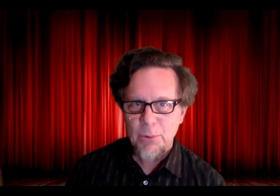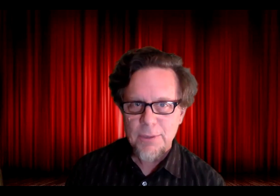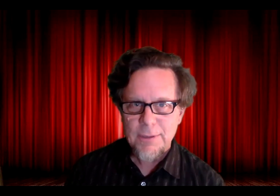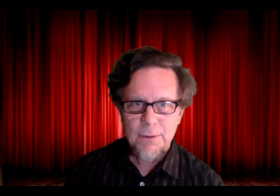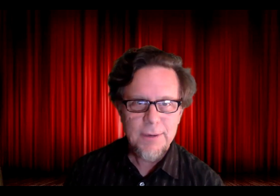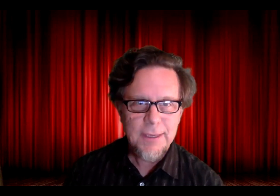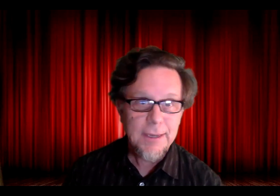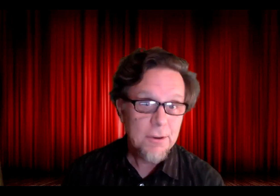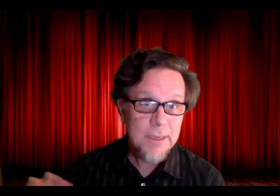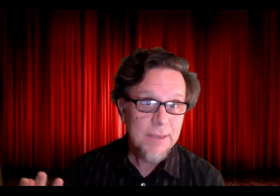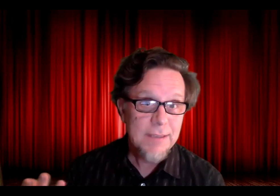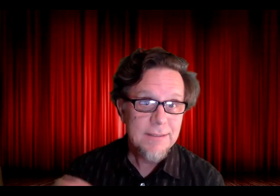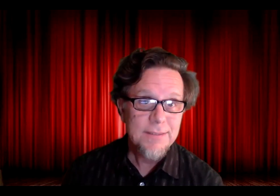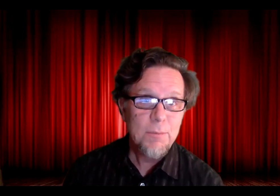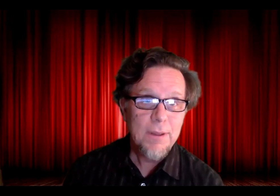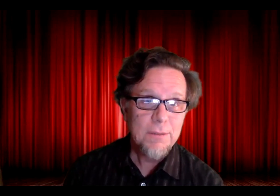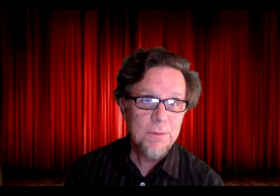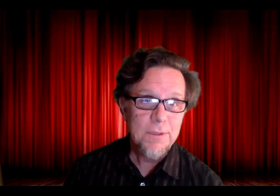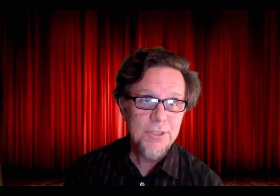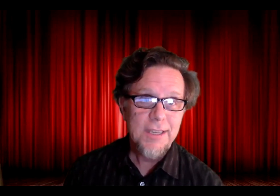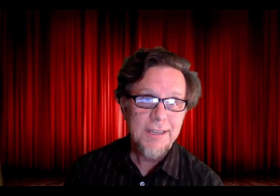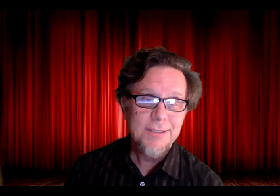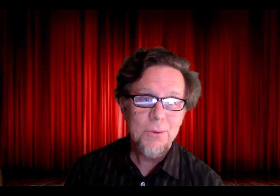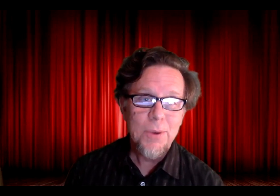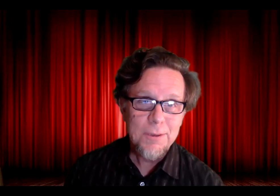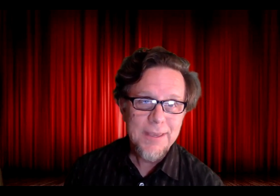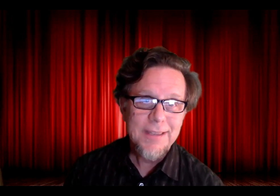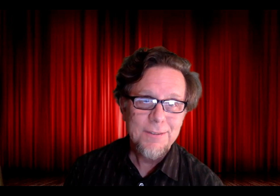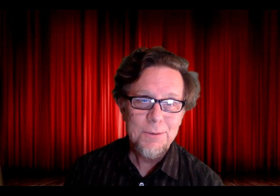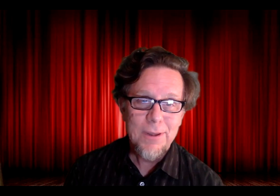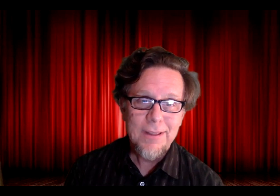in Portland, Oregon. I know we have guests from all over the world checking in, so